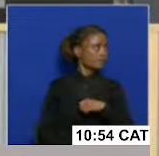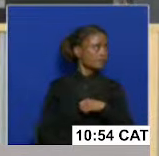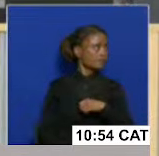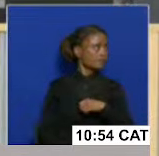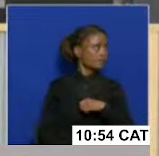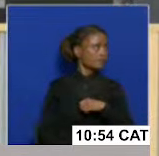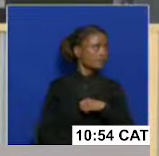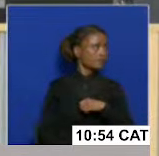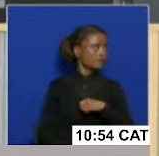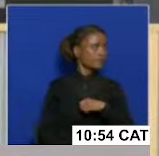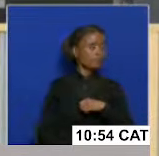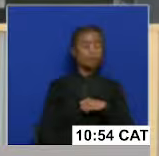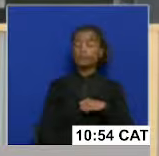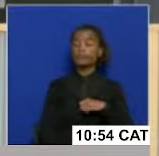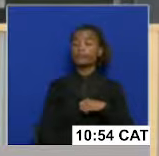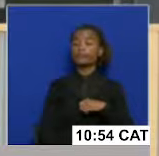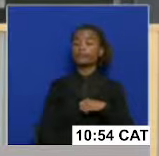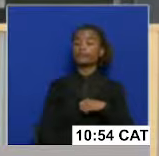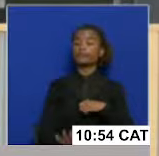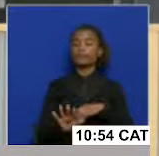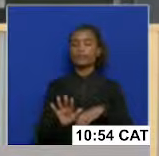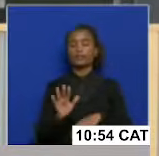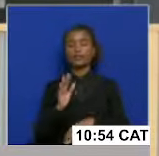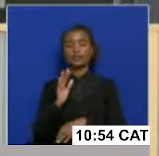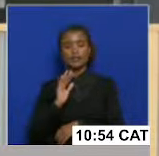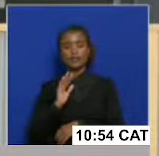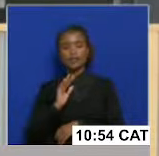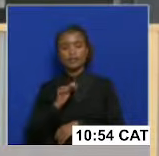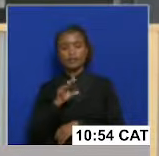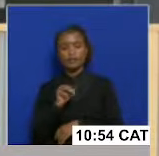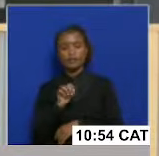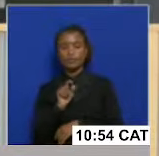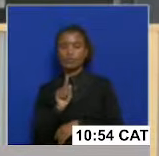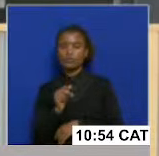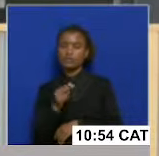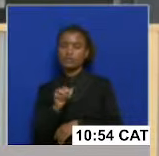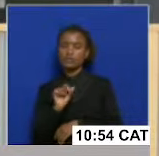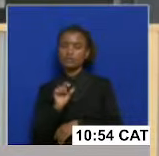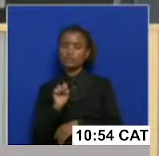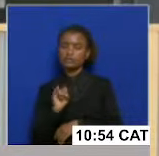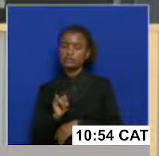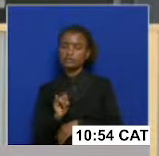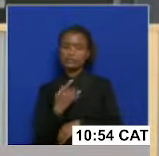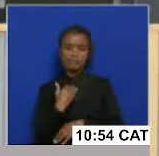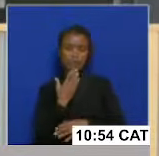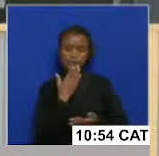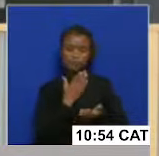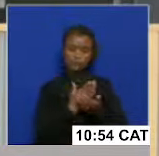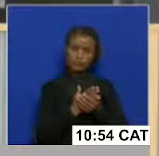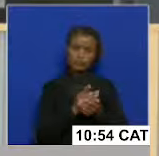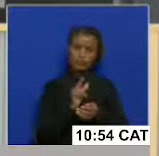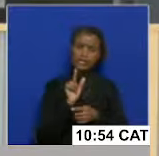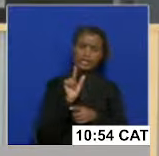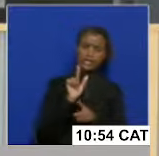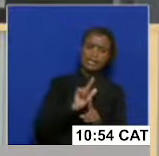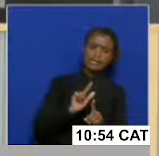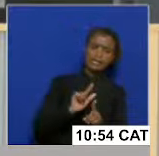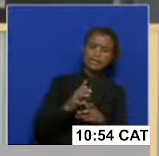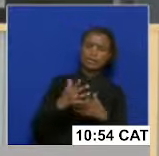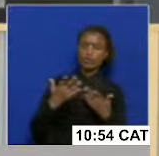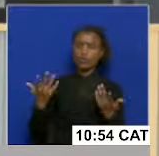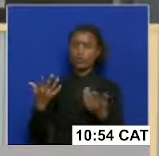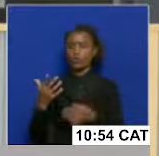Ms. Muhlasedi, I wouldn't be sure about lithium or sugarlite, but I seem to recall from